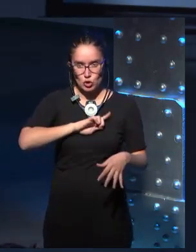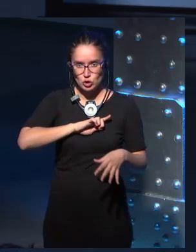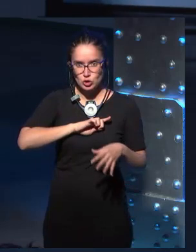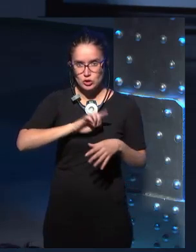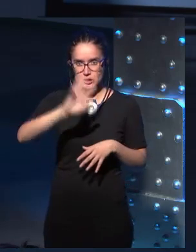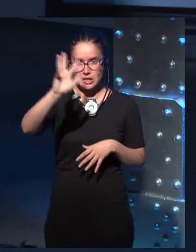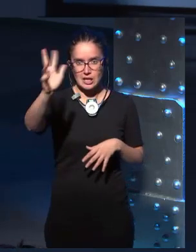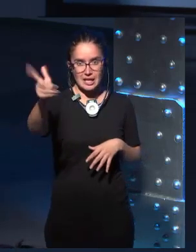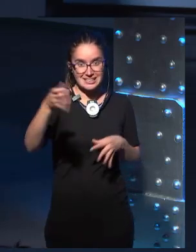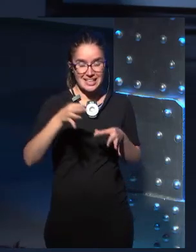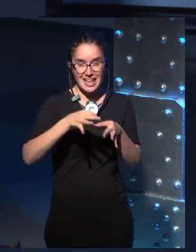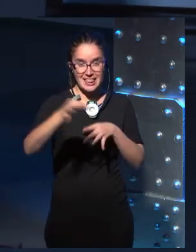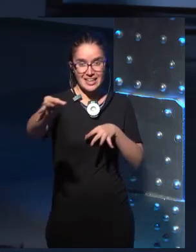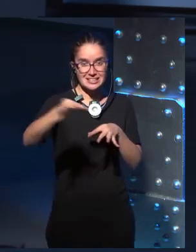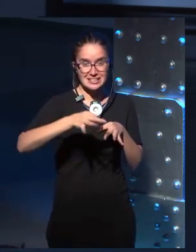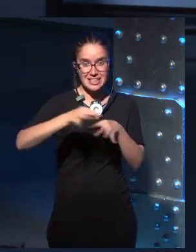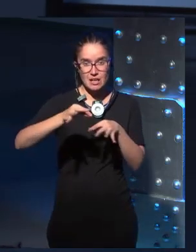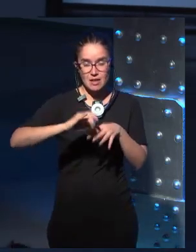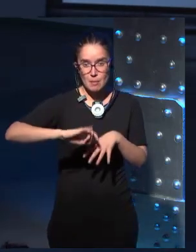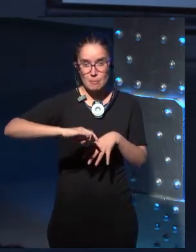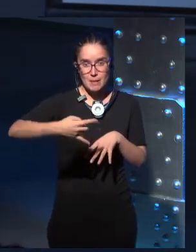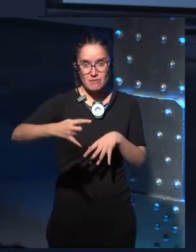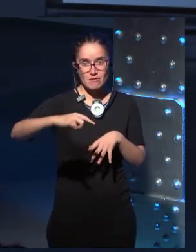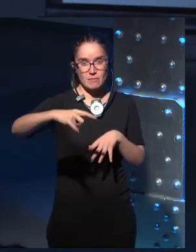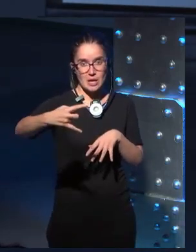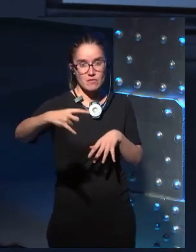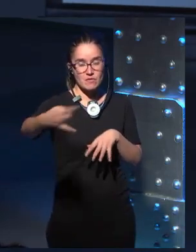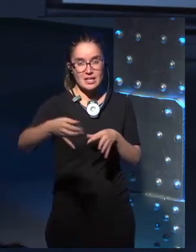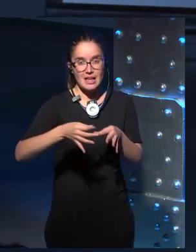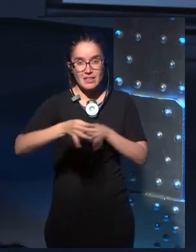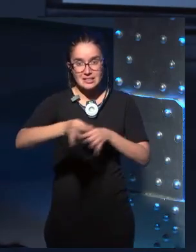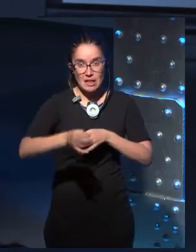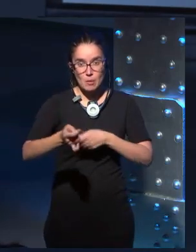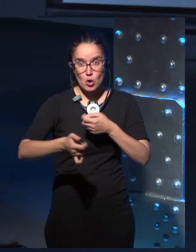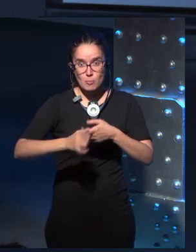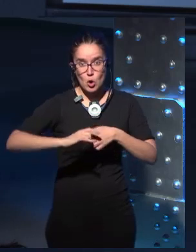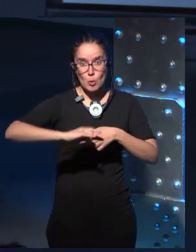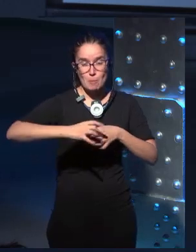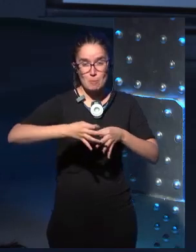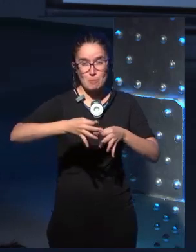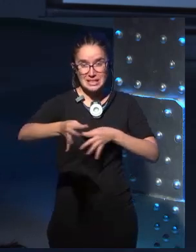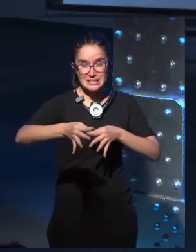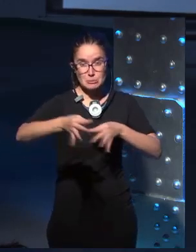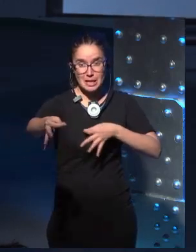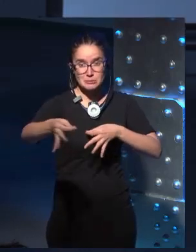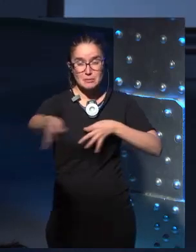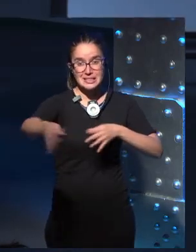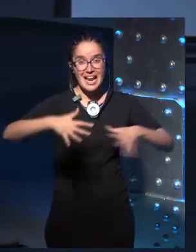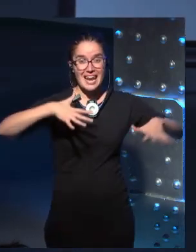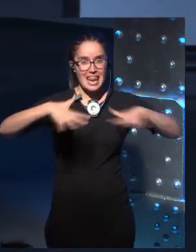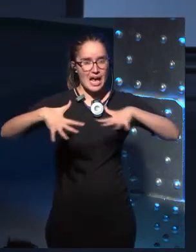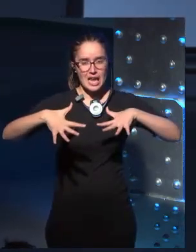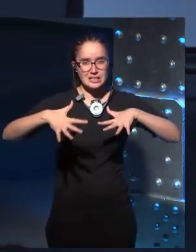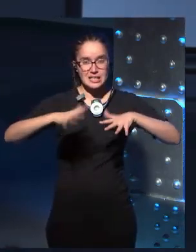them stretches. The distance gets bigger. The galaxies don't move, it's the distance that